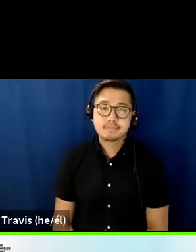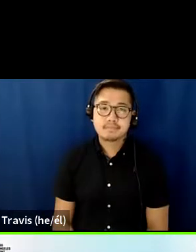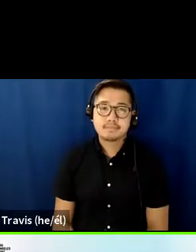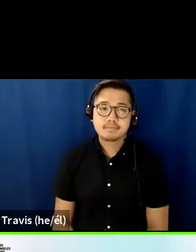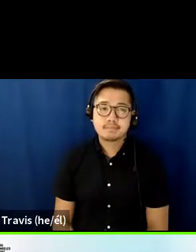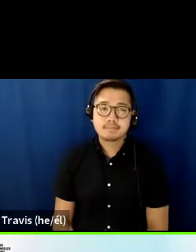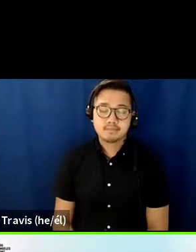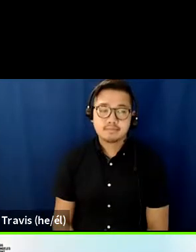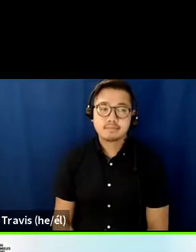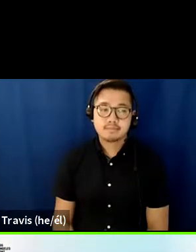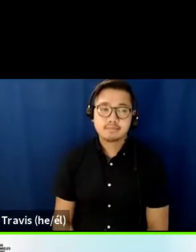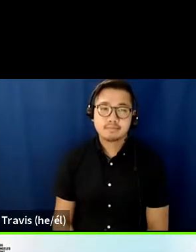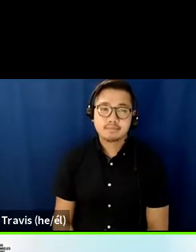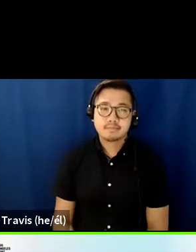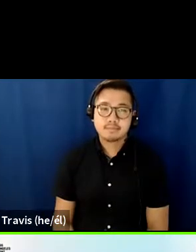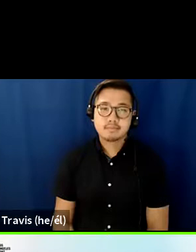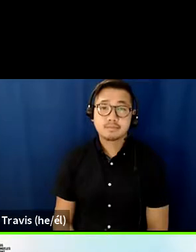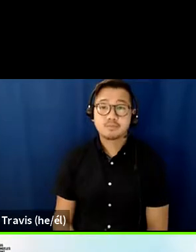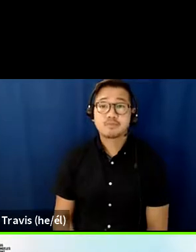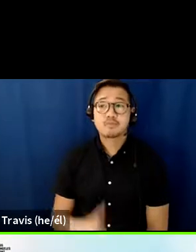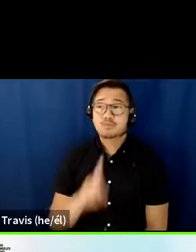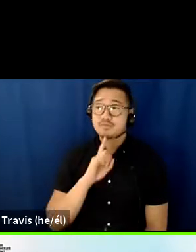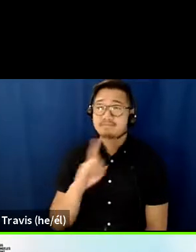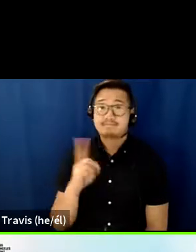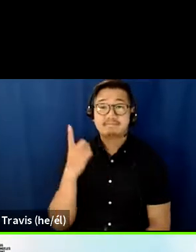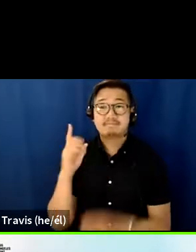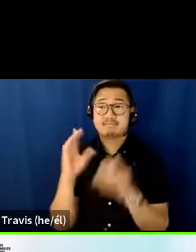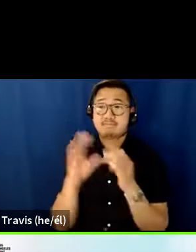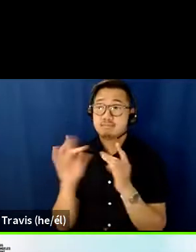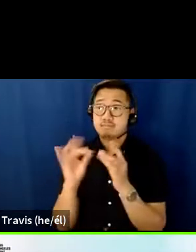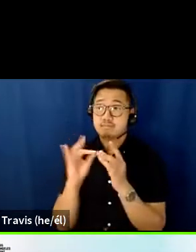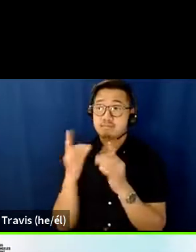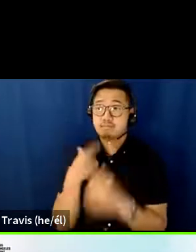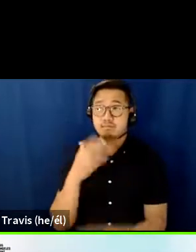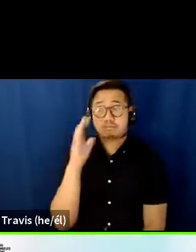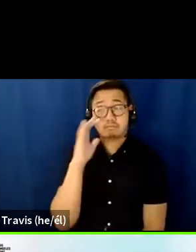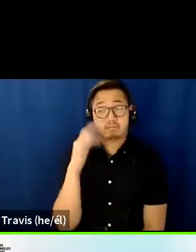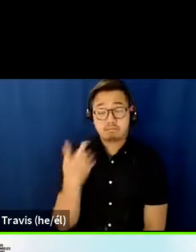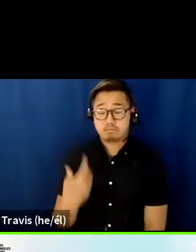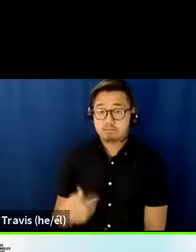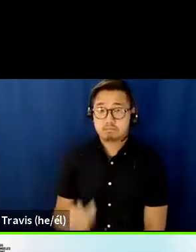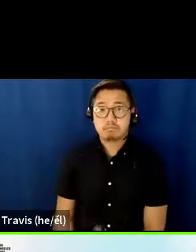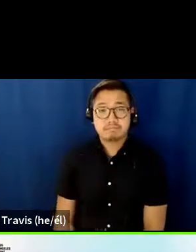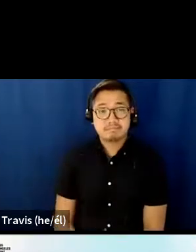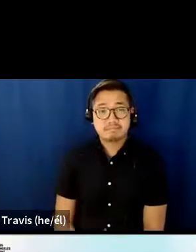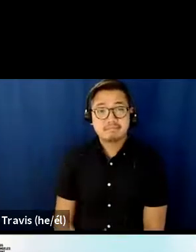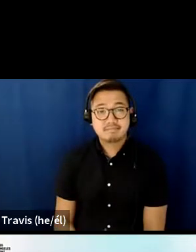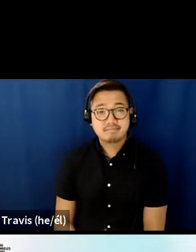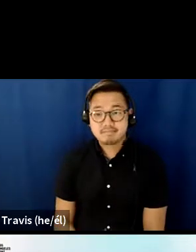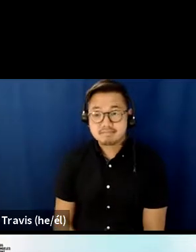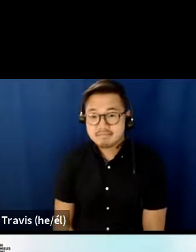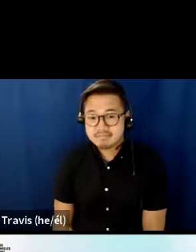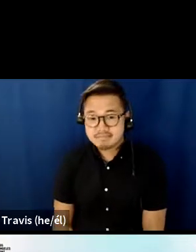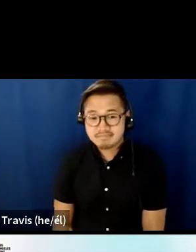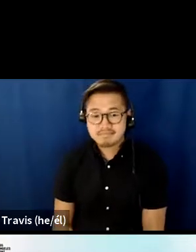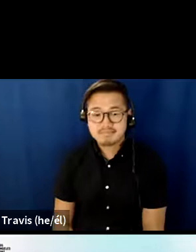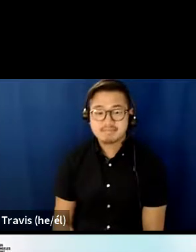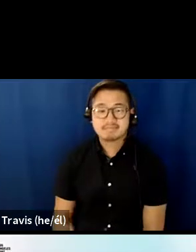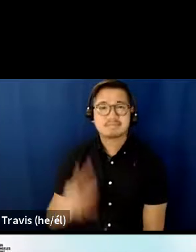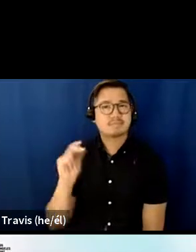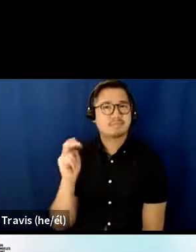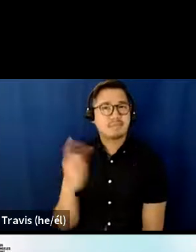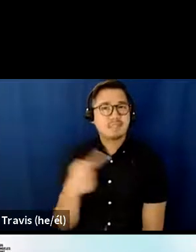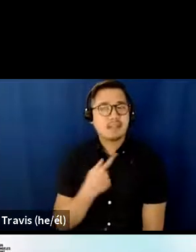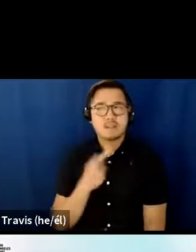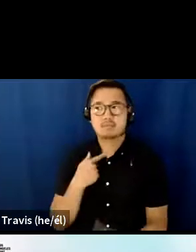I really, really heard you. I heard you loud and clear. What you got, Vann? Yeah, this got me going. You know, this